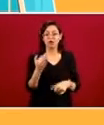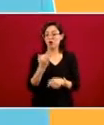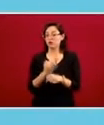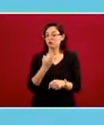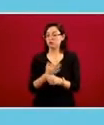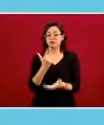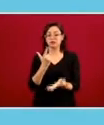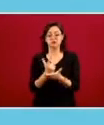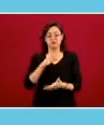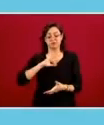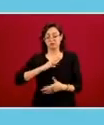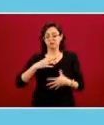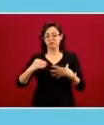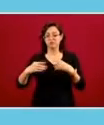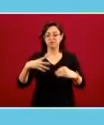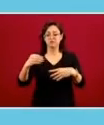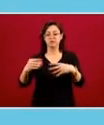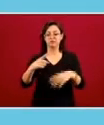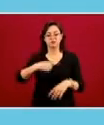personnel.